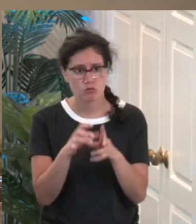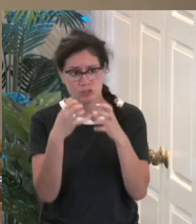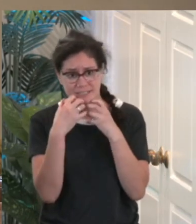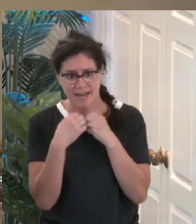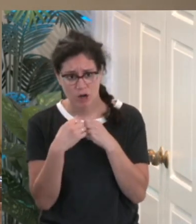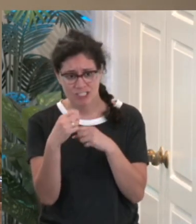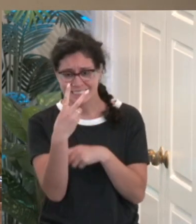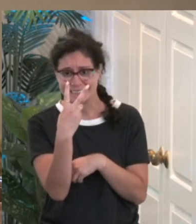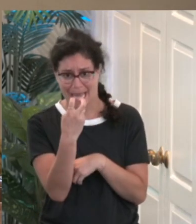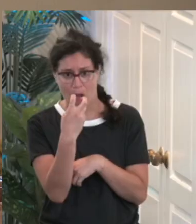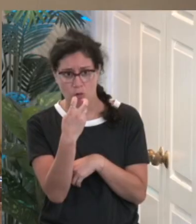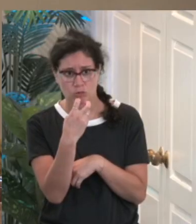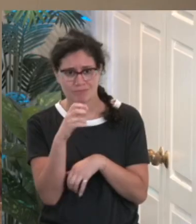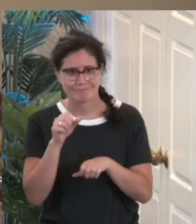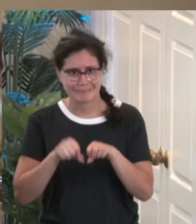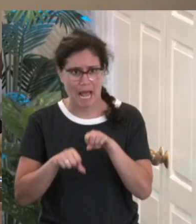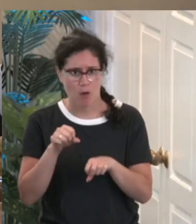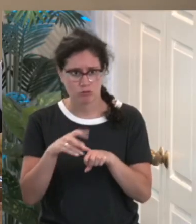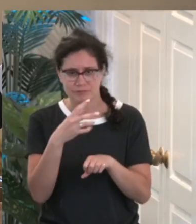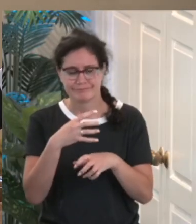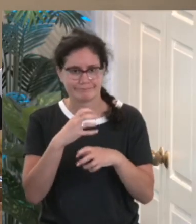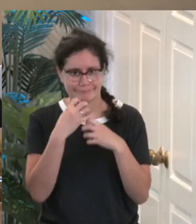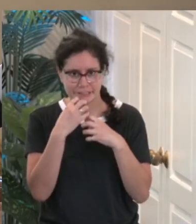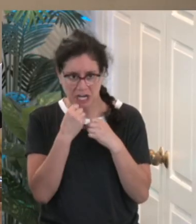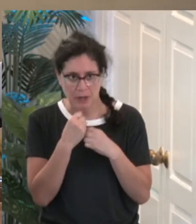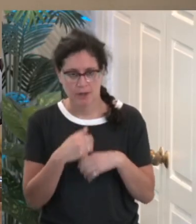doubt. Cherish doubt. We have a